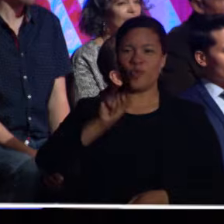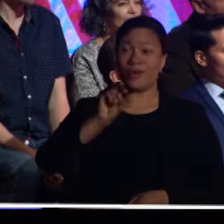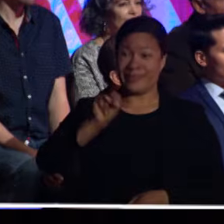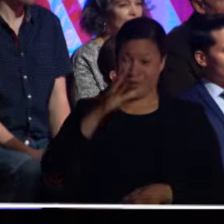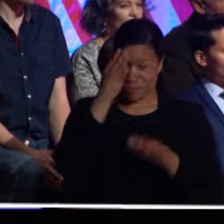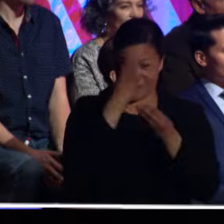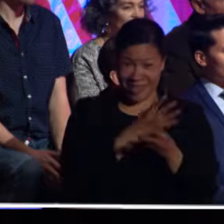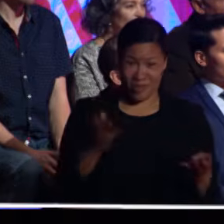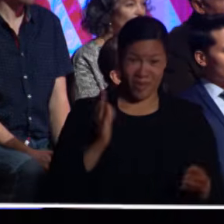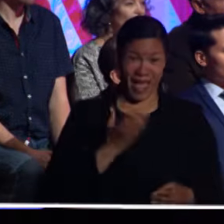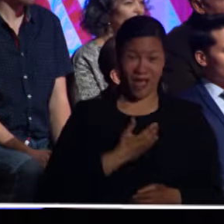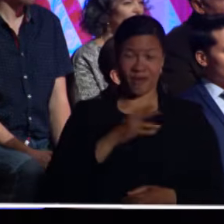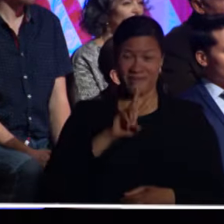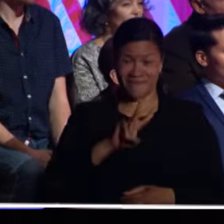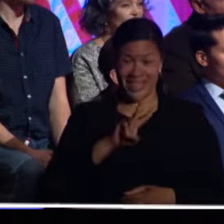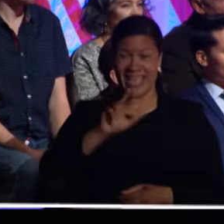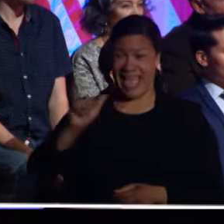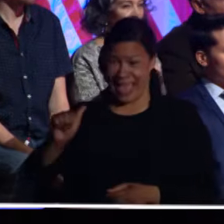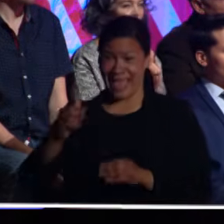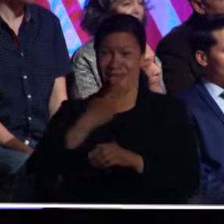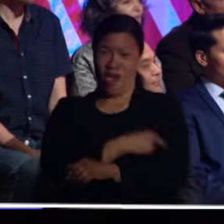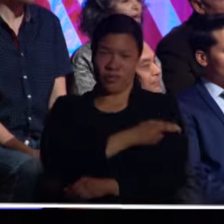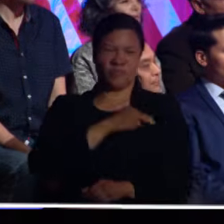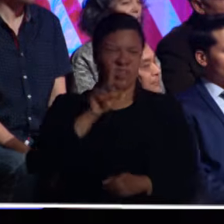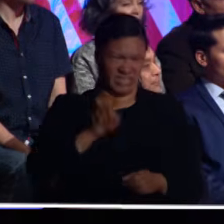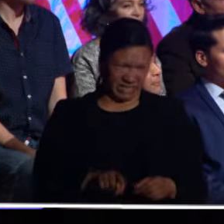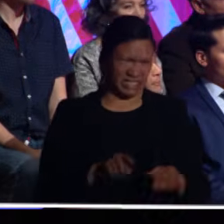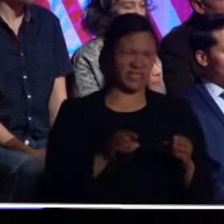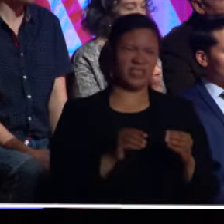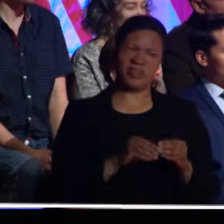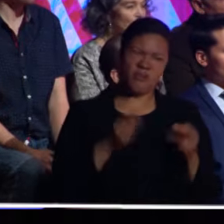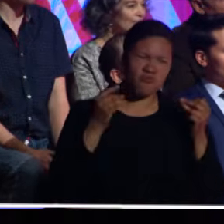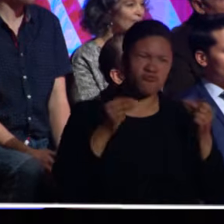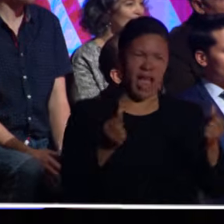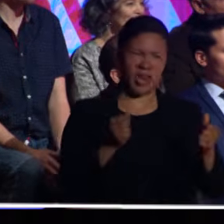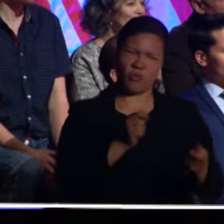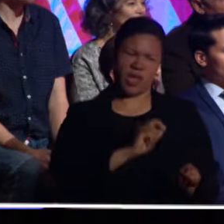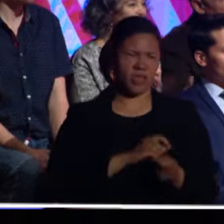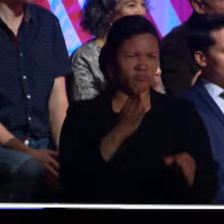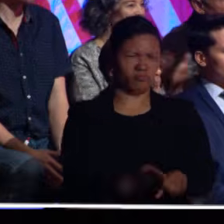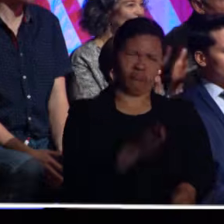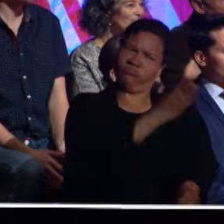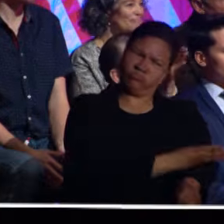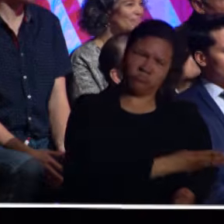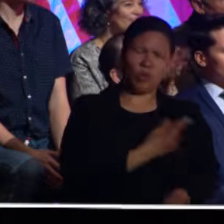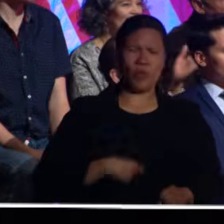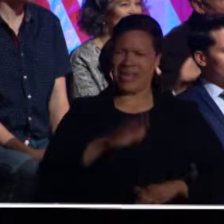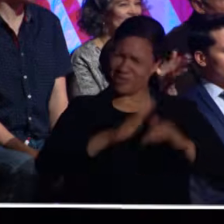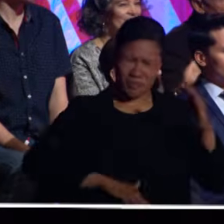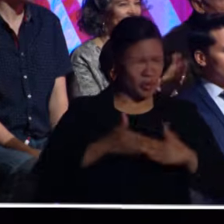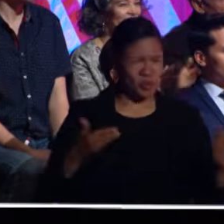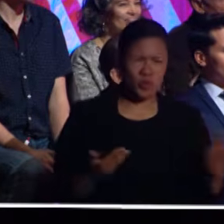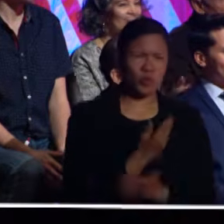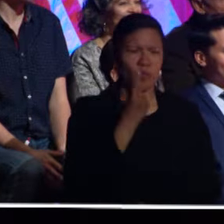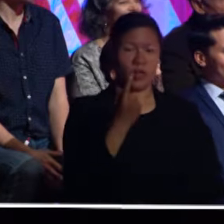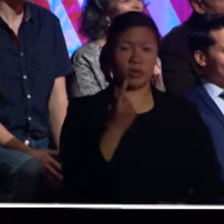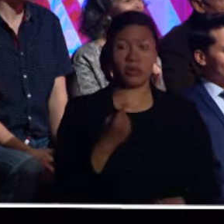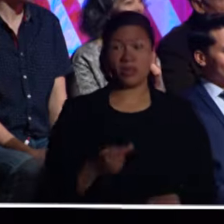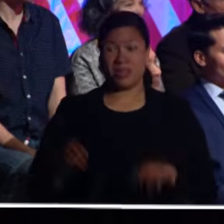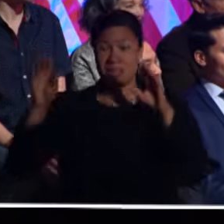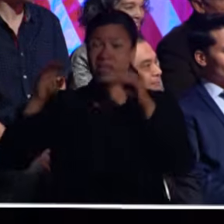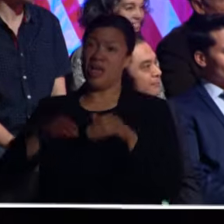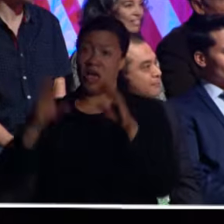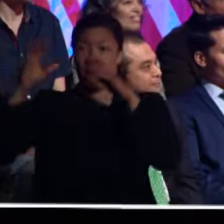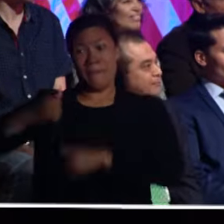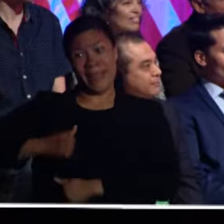needs immediate attention. Let's build a new one. A military parade will last a day,